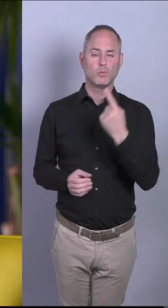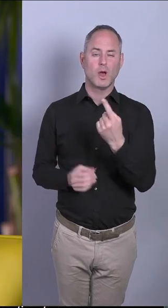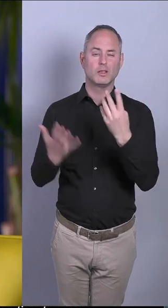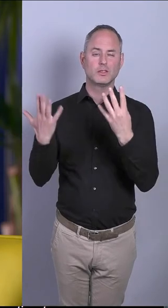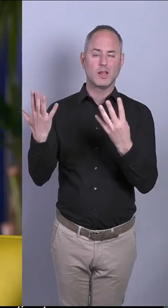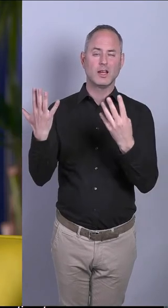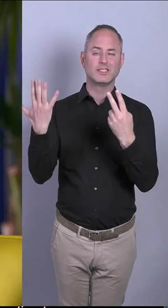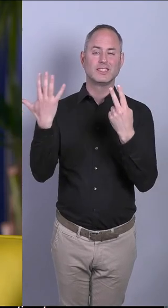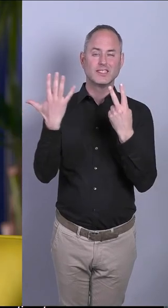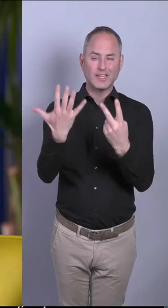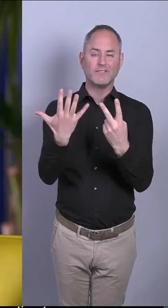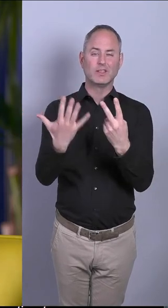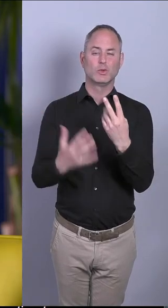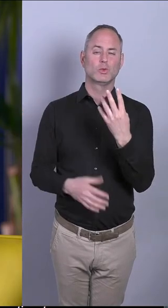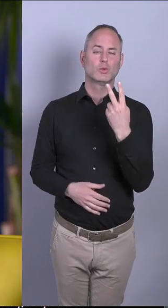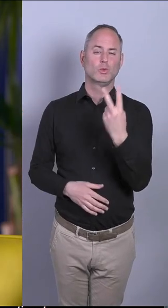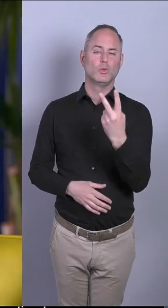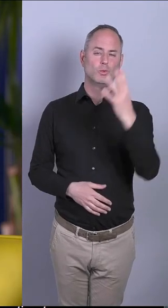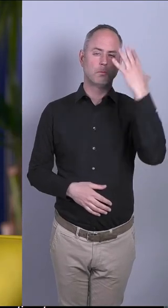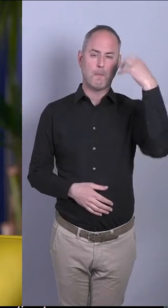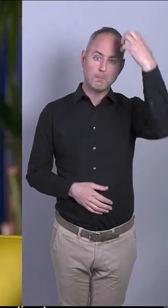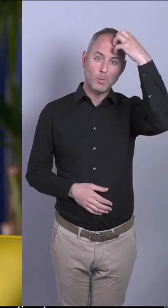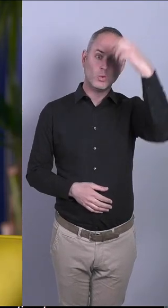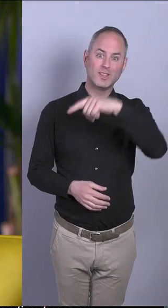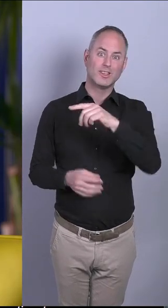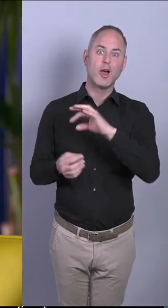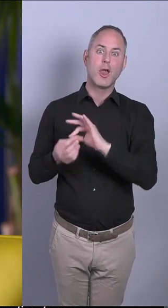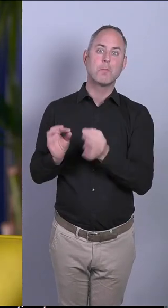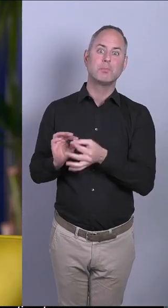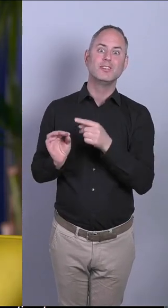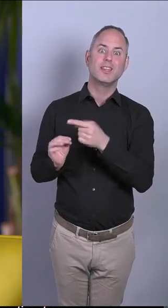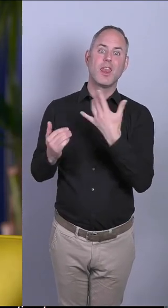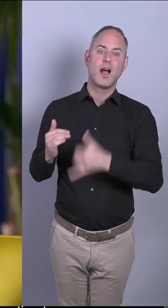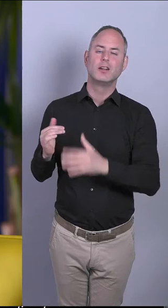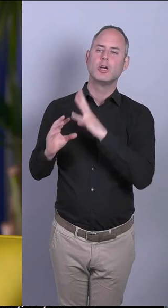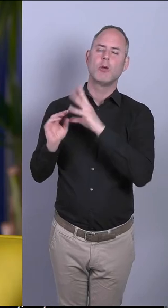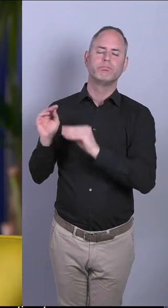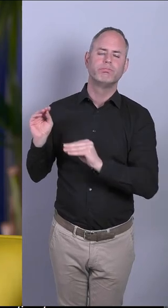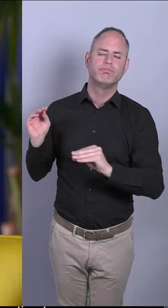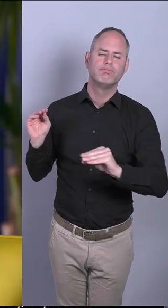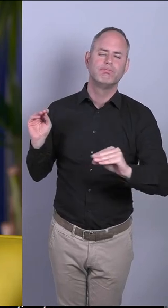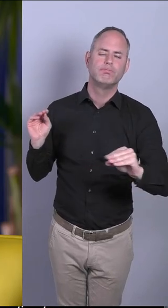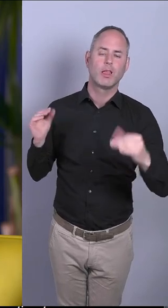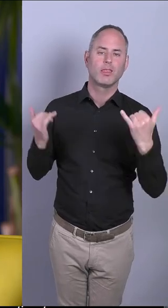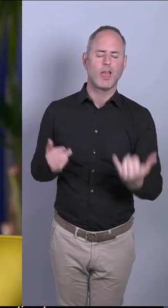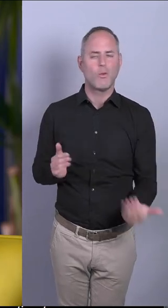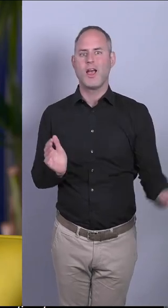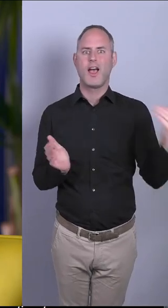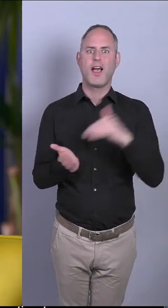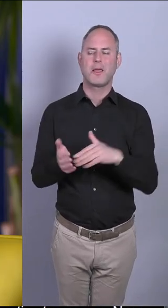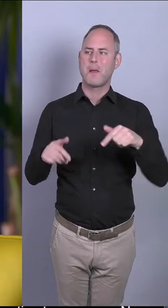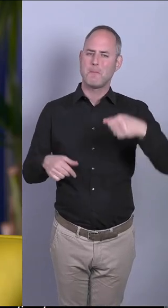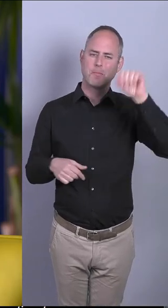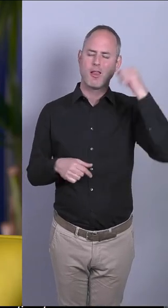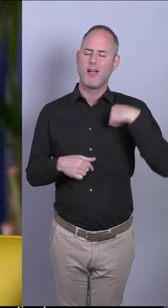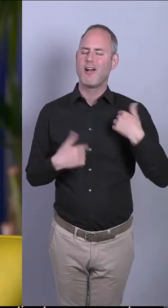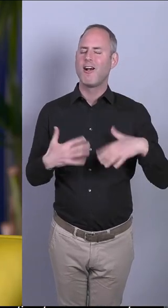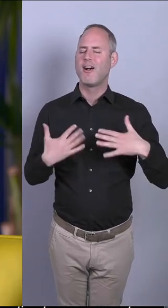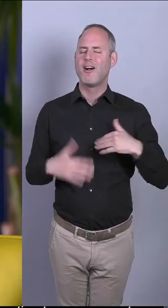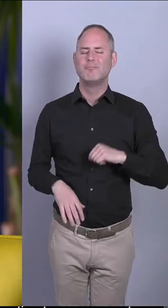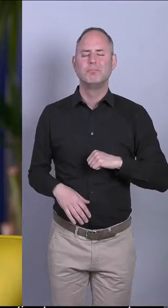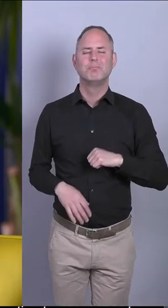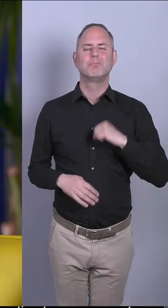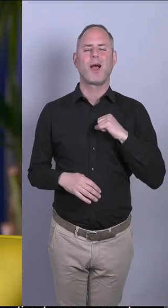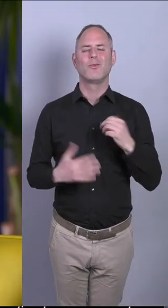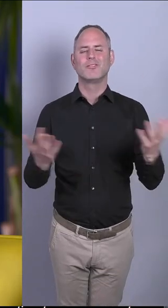that means that this is a great event for Berlin, and we are definitely looking forward to that. We're absolutely